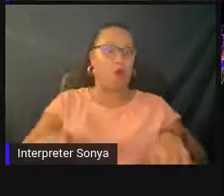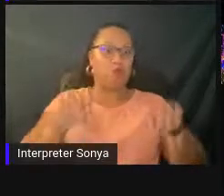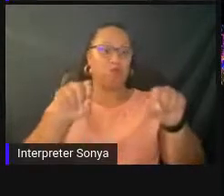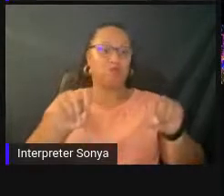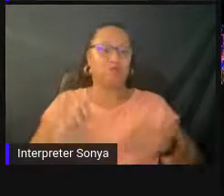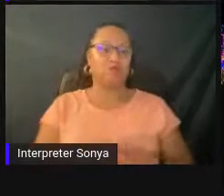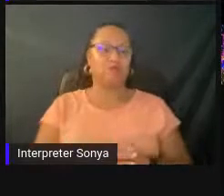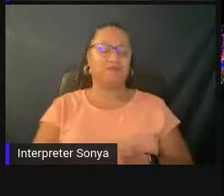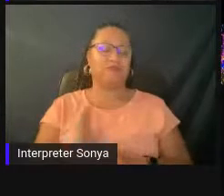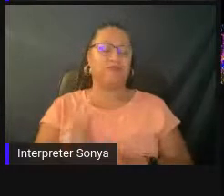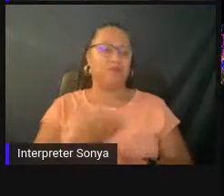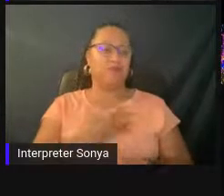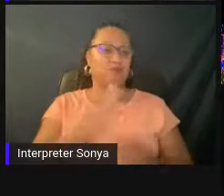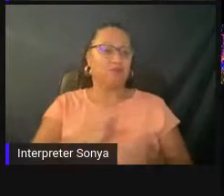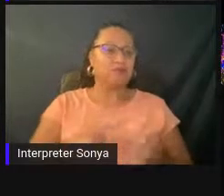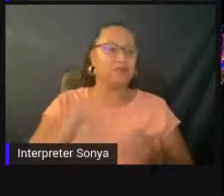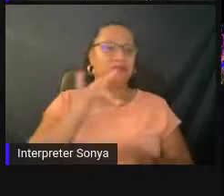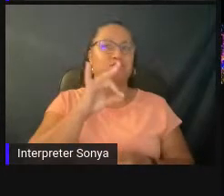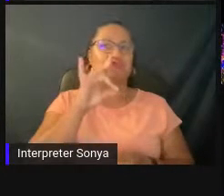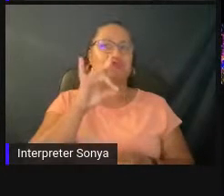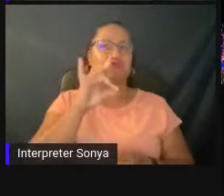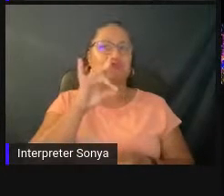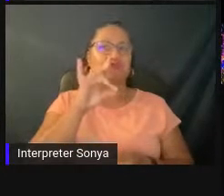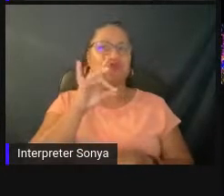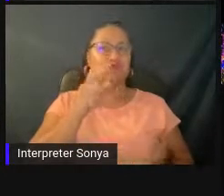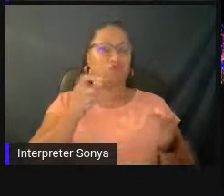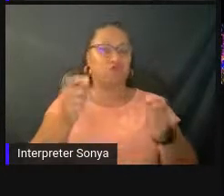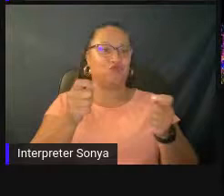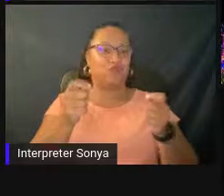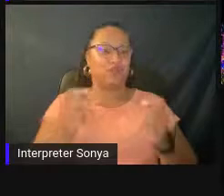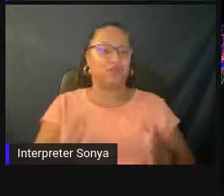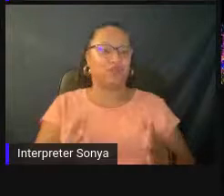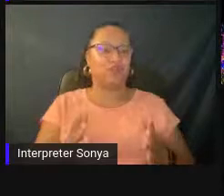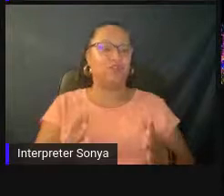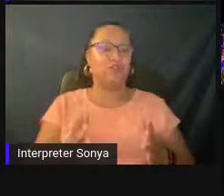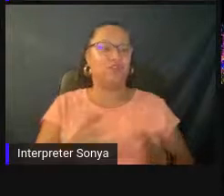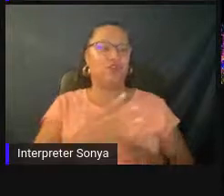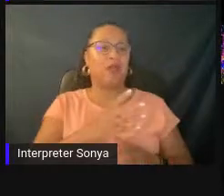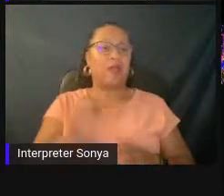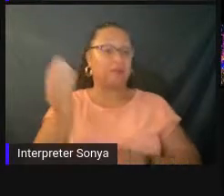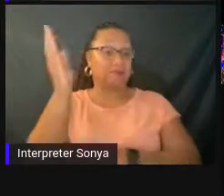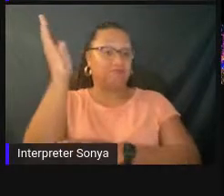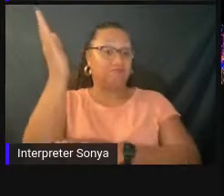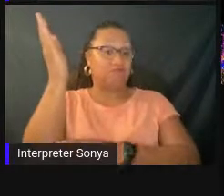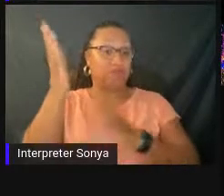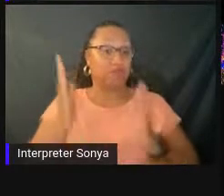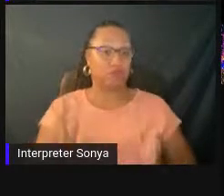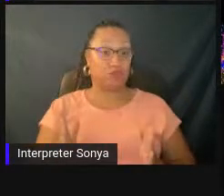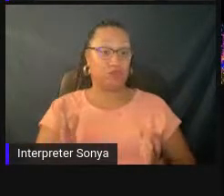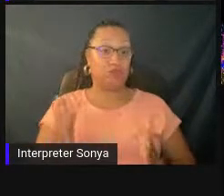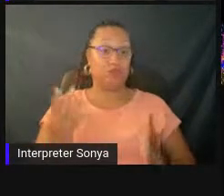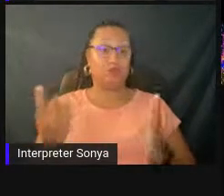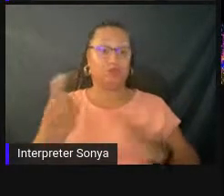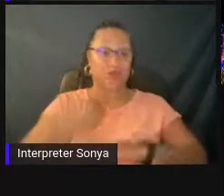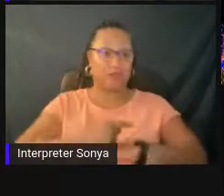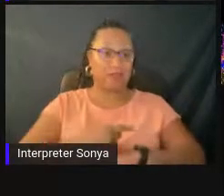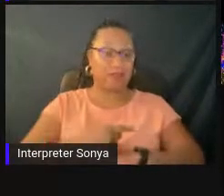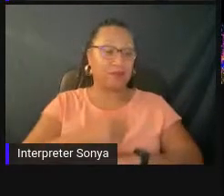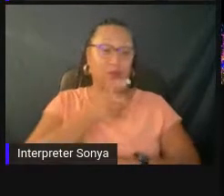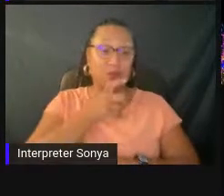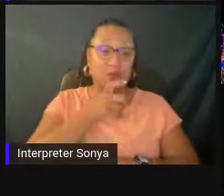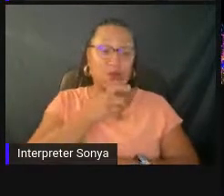Our spiritual director and speaker today is